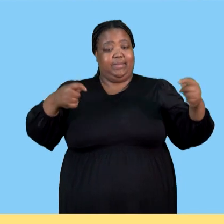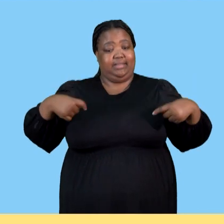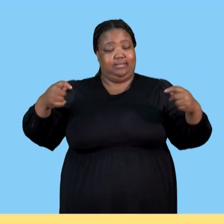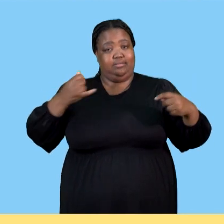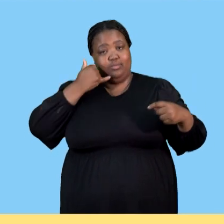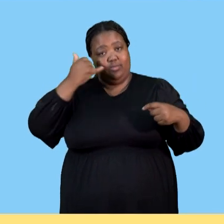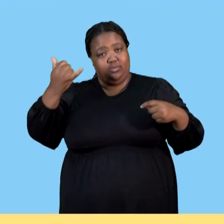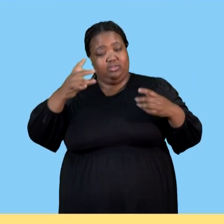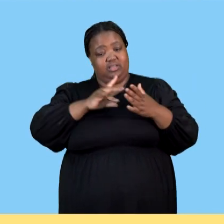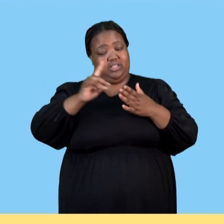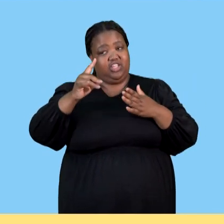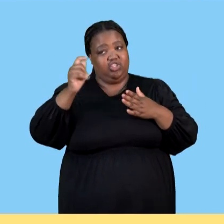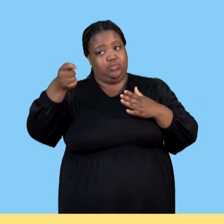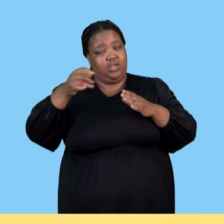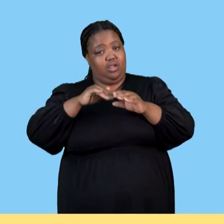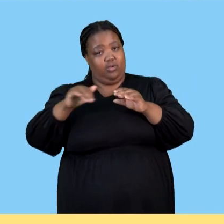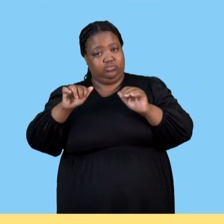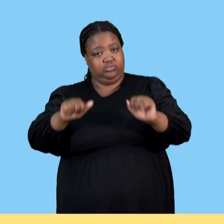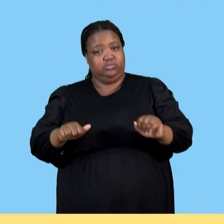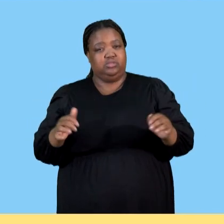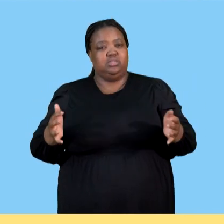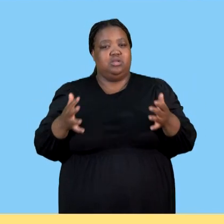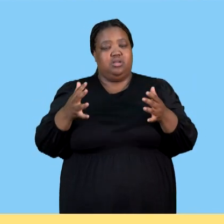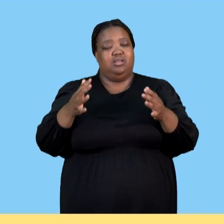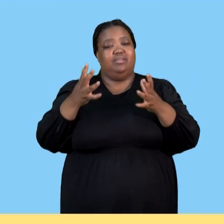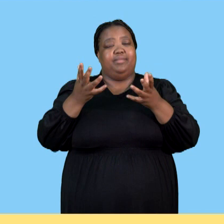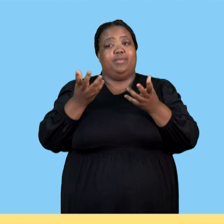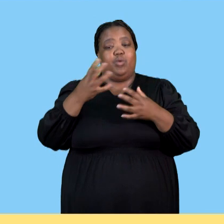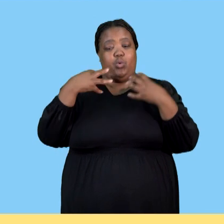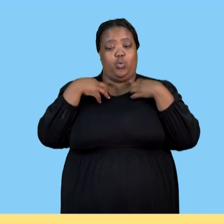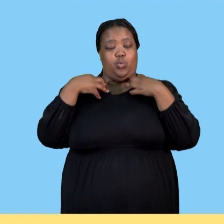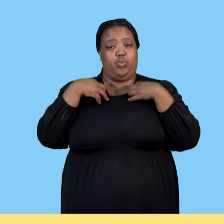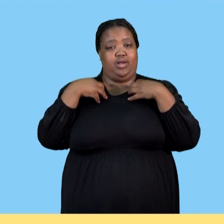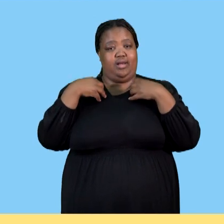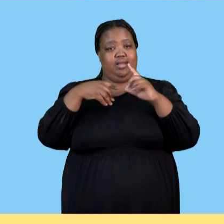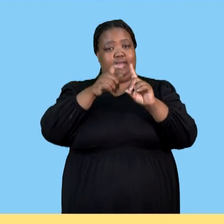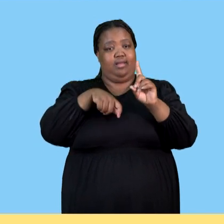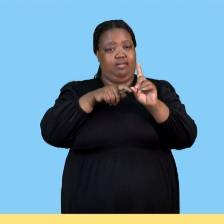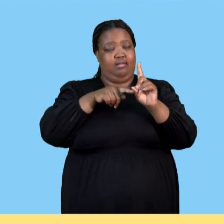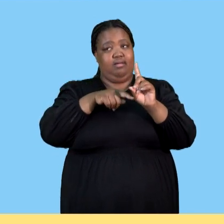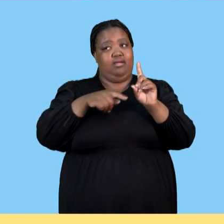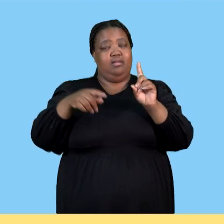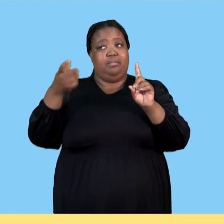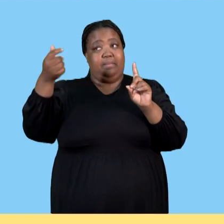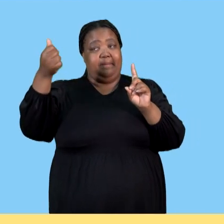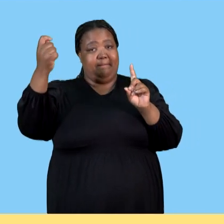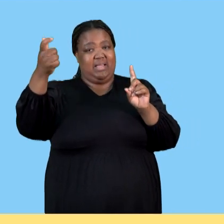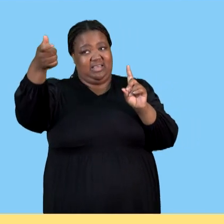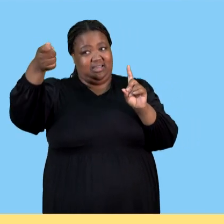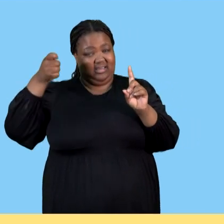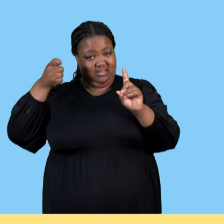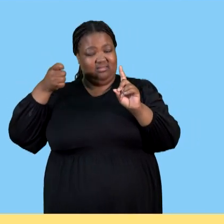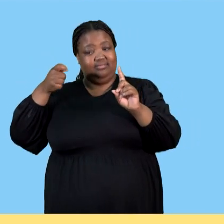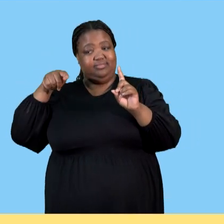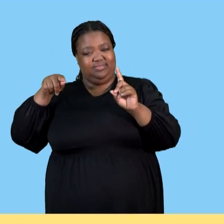that goes to be recorded under cash paid out. Cash withdrawals by the owner, drawings of cash. This is